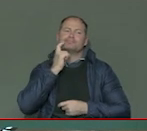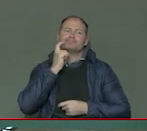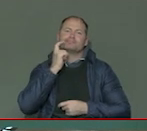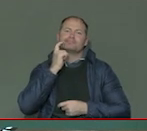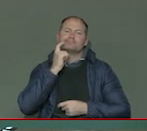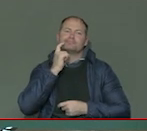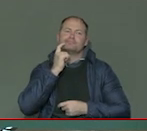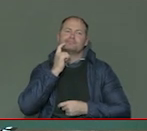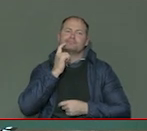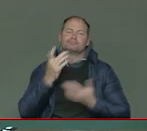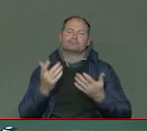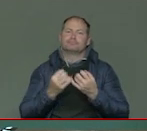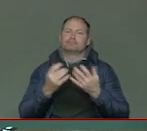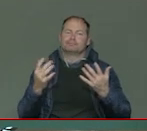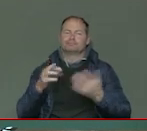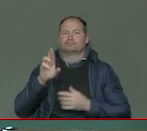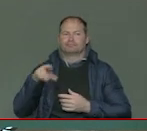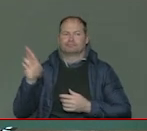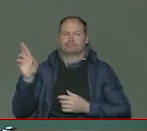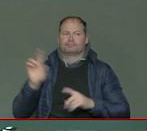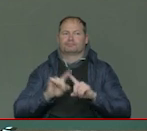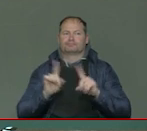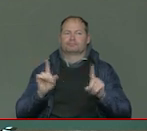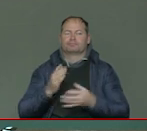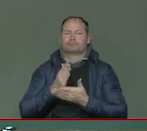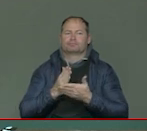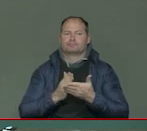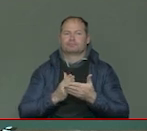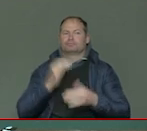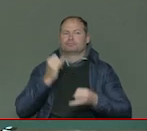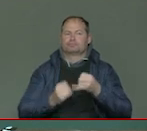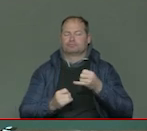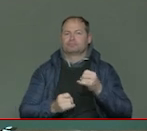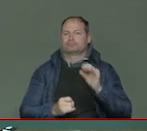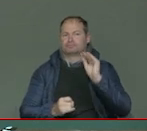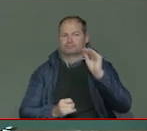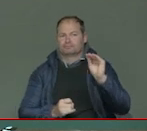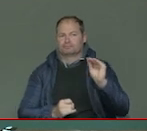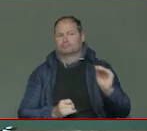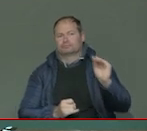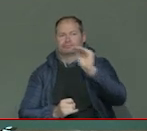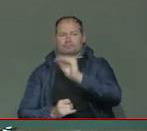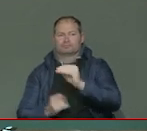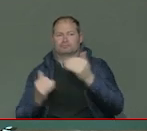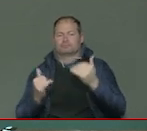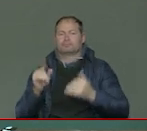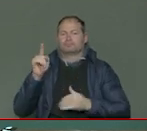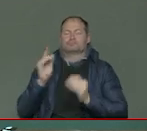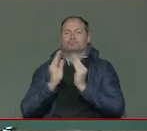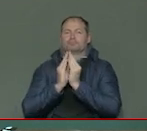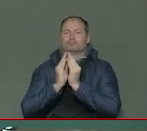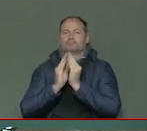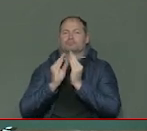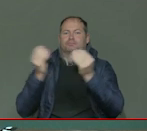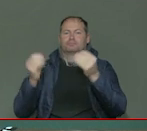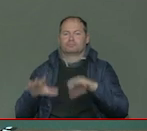of the learners get it right. But some learners make a mistake here and they bring that total over and then they lose this mark because it was